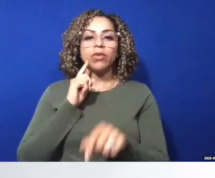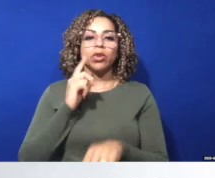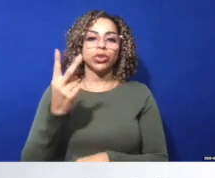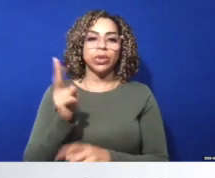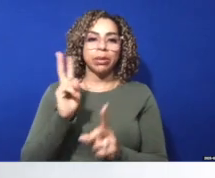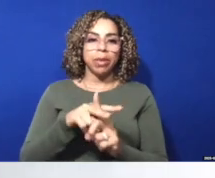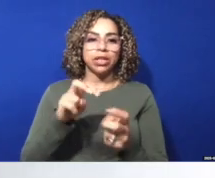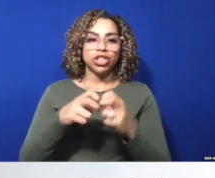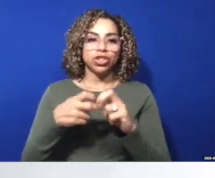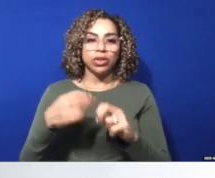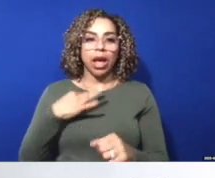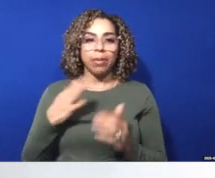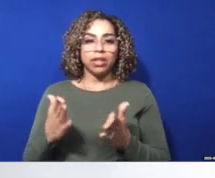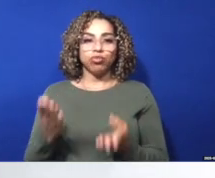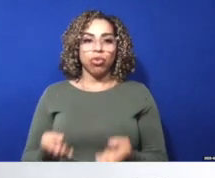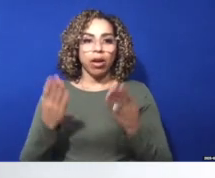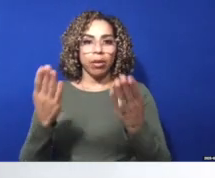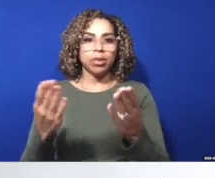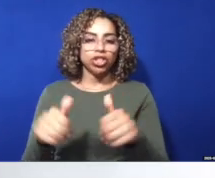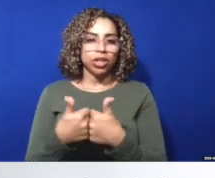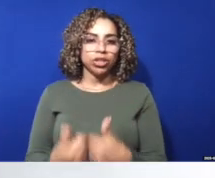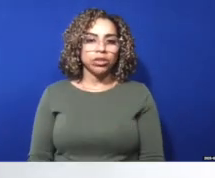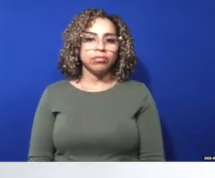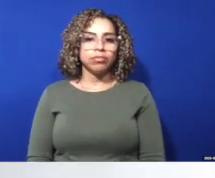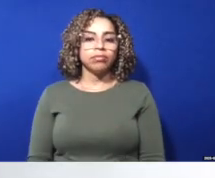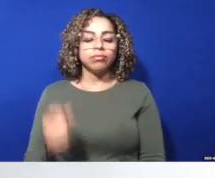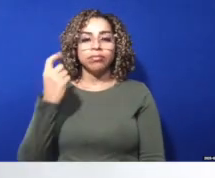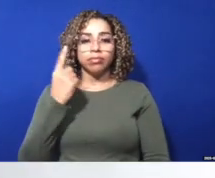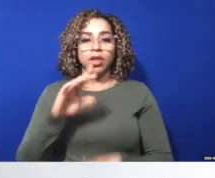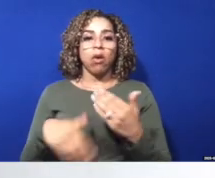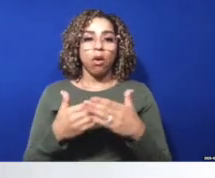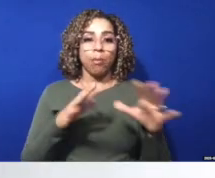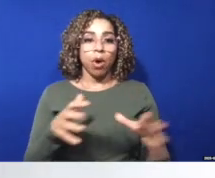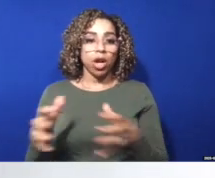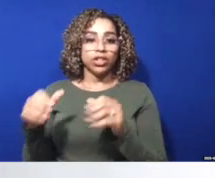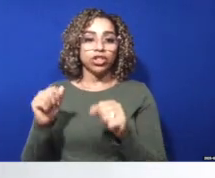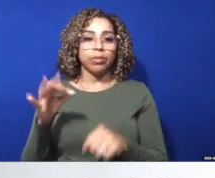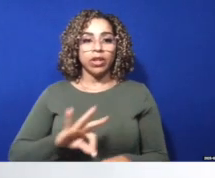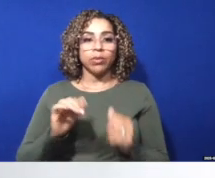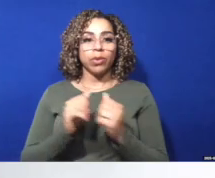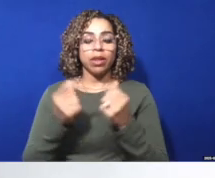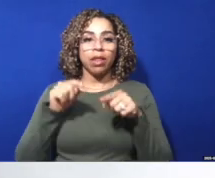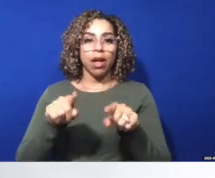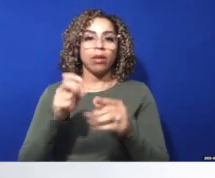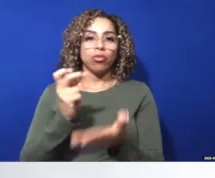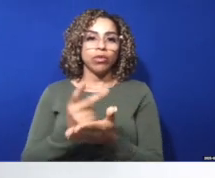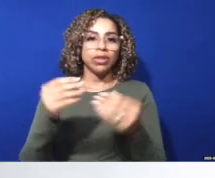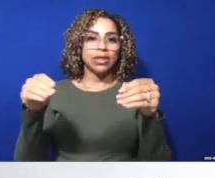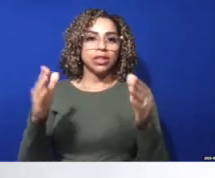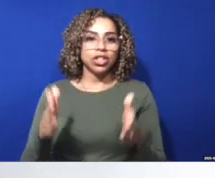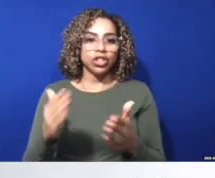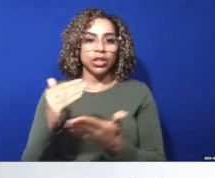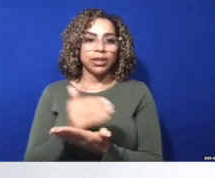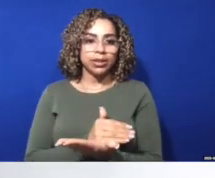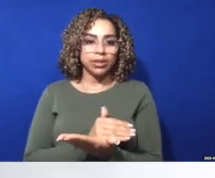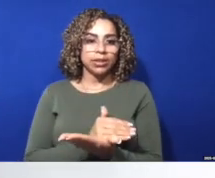CARB staff sees that all parties could benefit from an aligned, approved dealer list and program closure procedures. Staff will